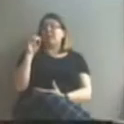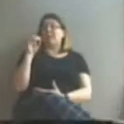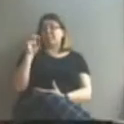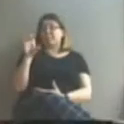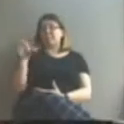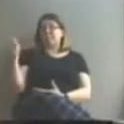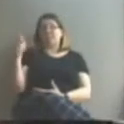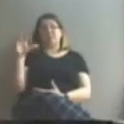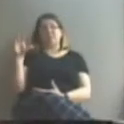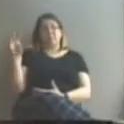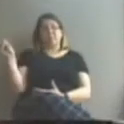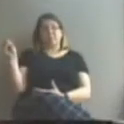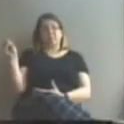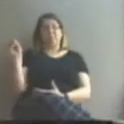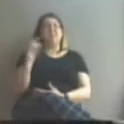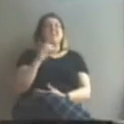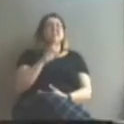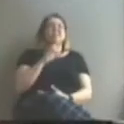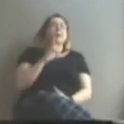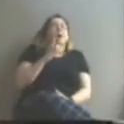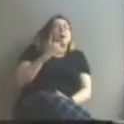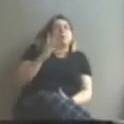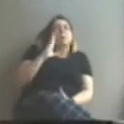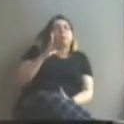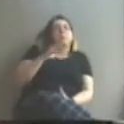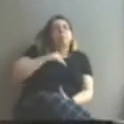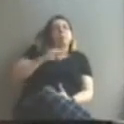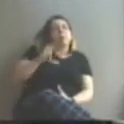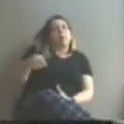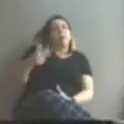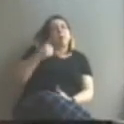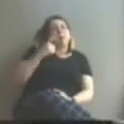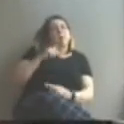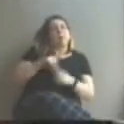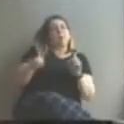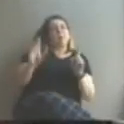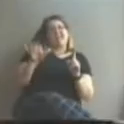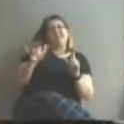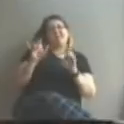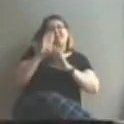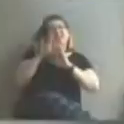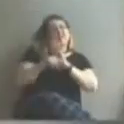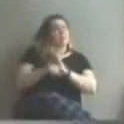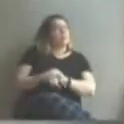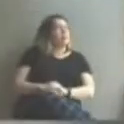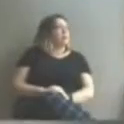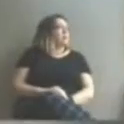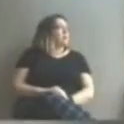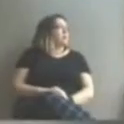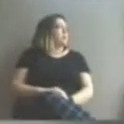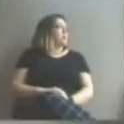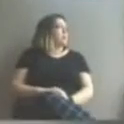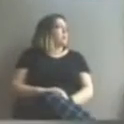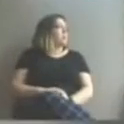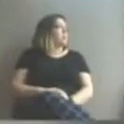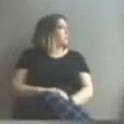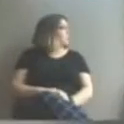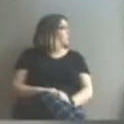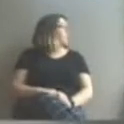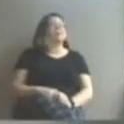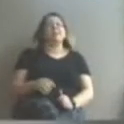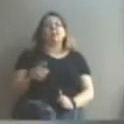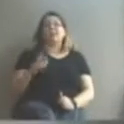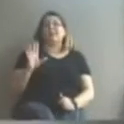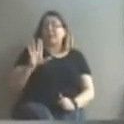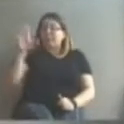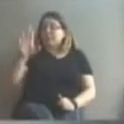I'll take further questions around there, but there's sort of the background around it. Yes, ma'am. Oh, I'm sorry. It's the teacher in me. I see a hand go